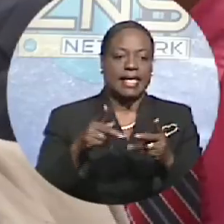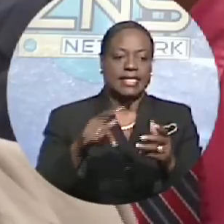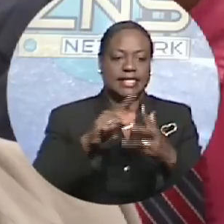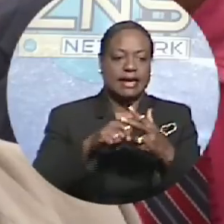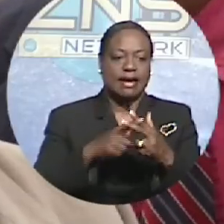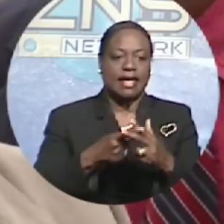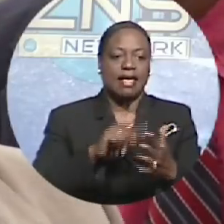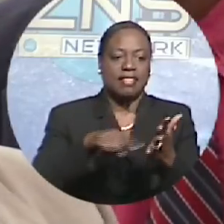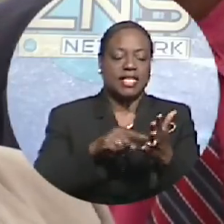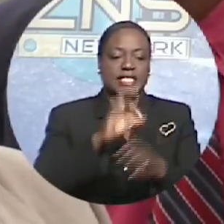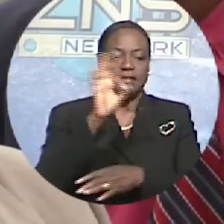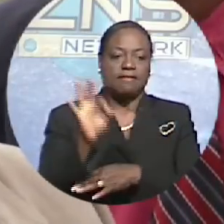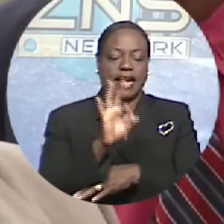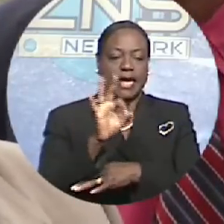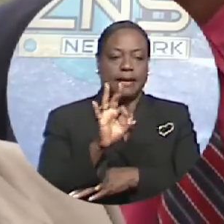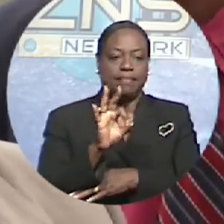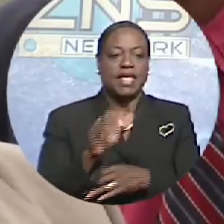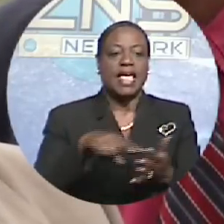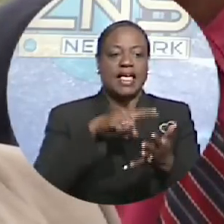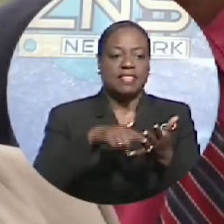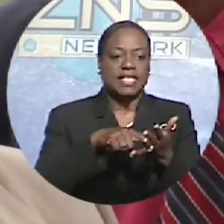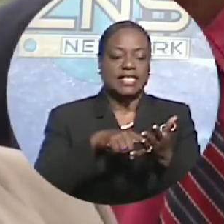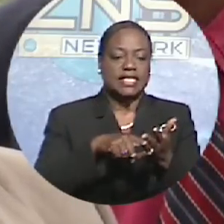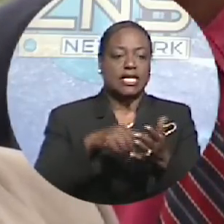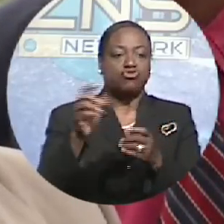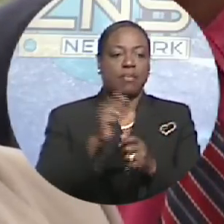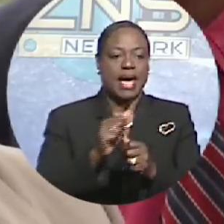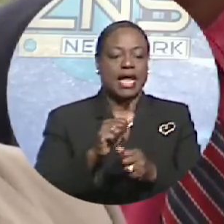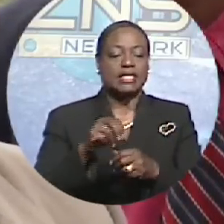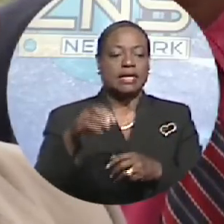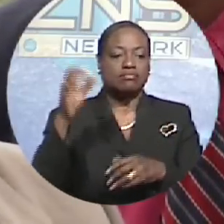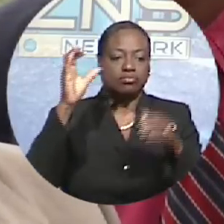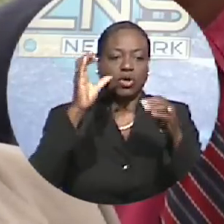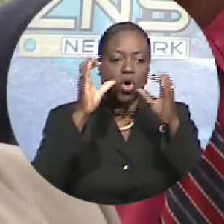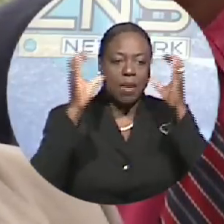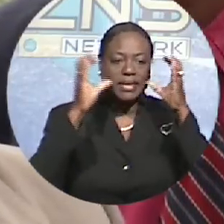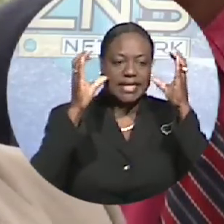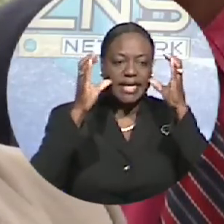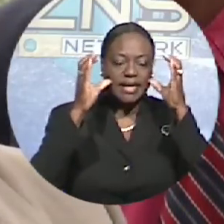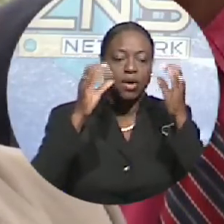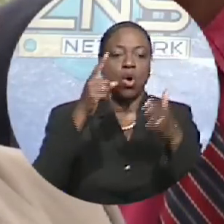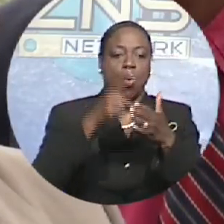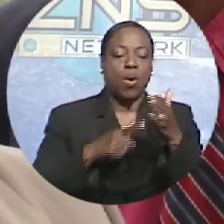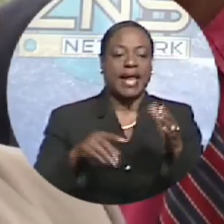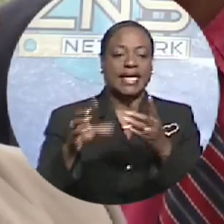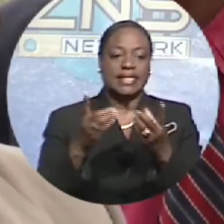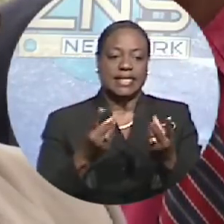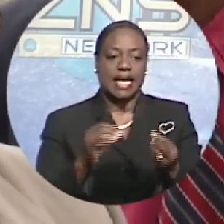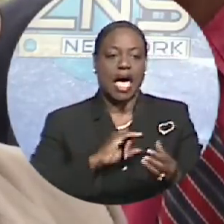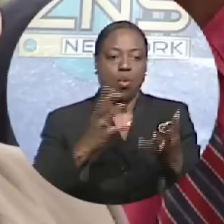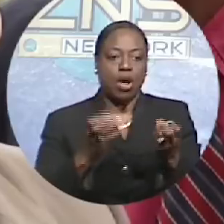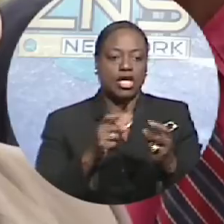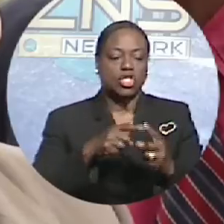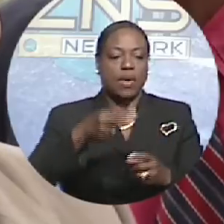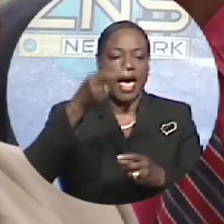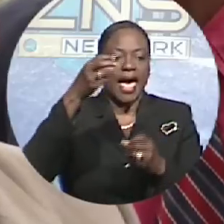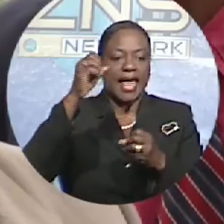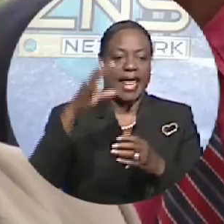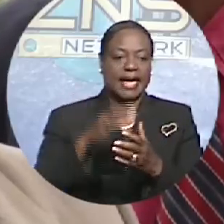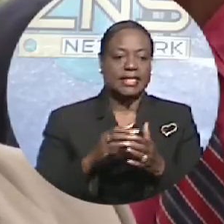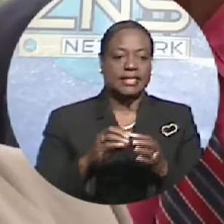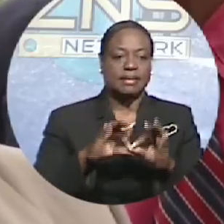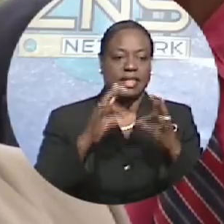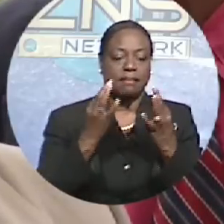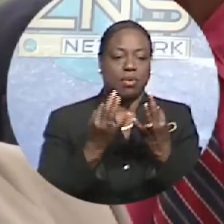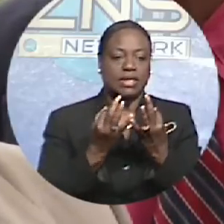The play basically is a dramatic comedy. What I did in the play when I wrote it is I wanted to highlight some of the stuff